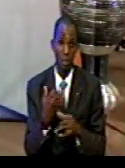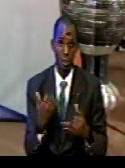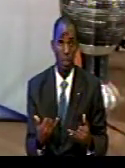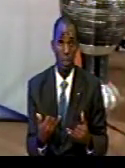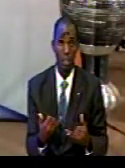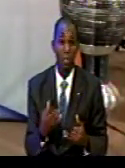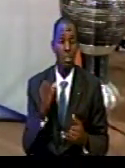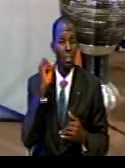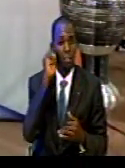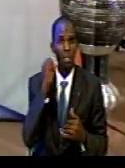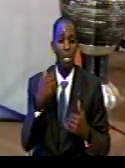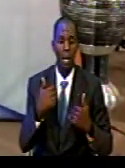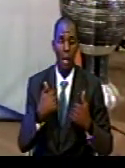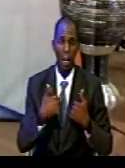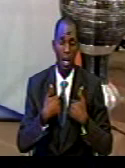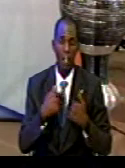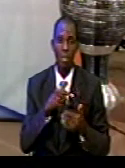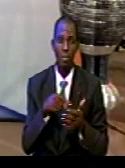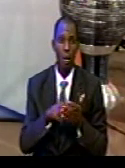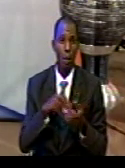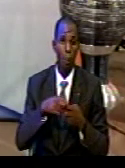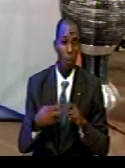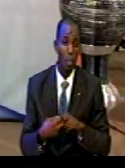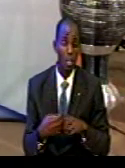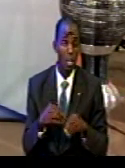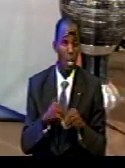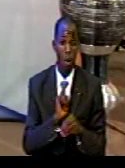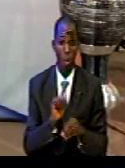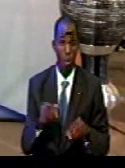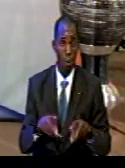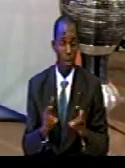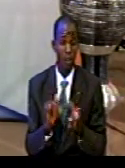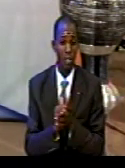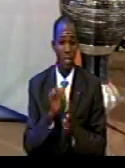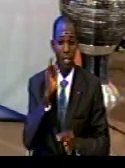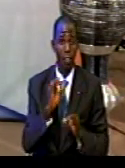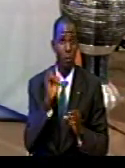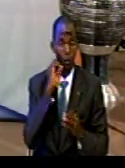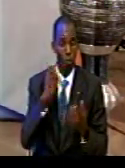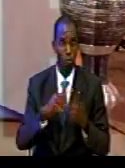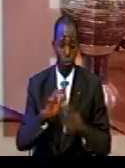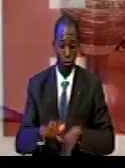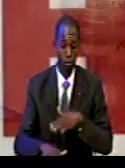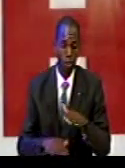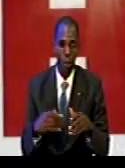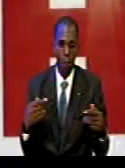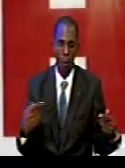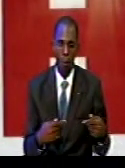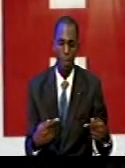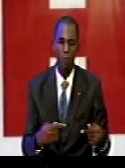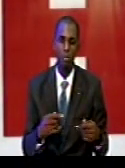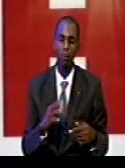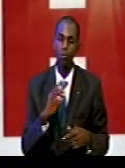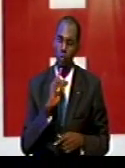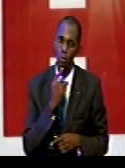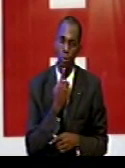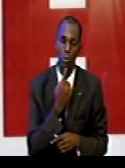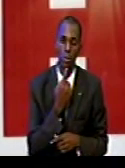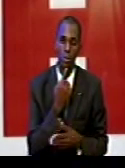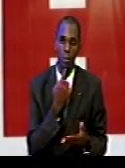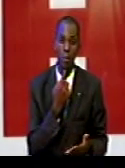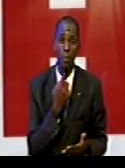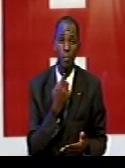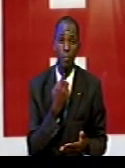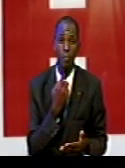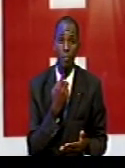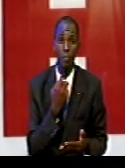me for good 3 years now. I've been having this problem that in a way that if I want to walk, the